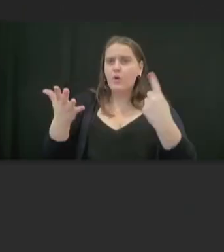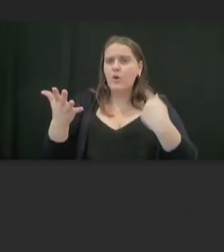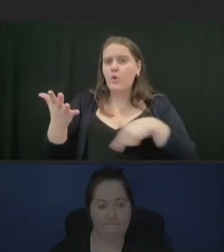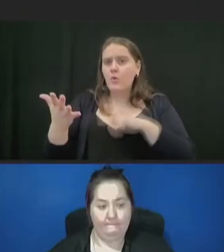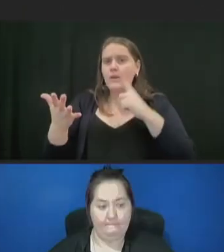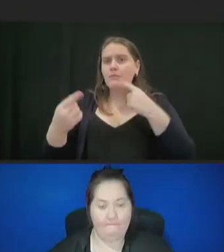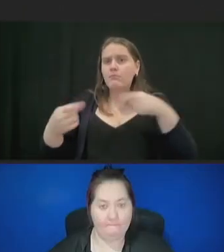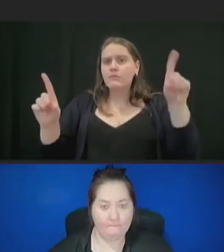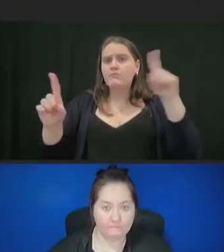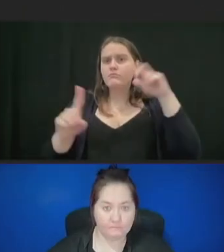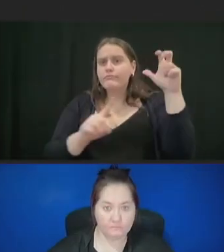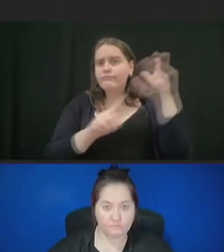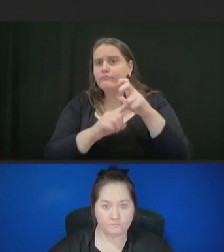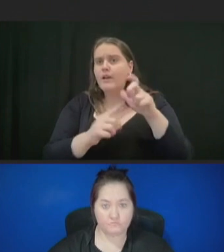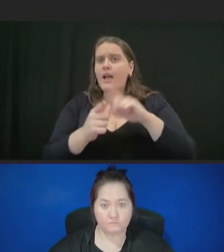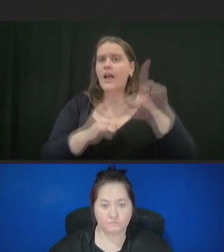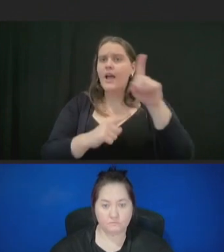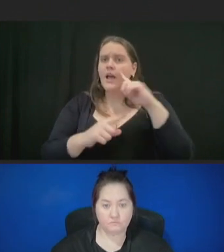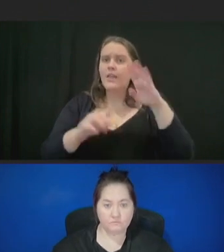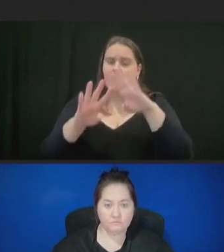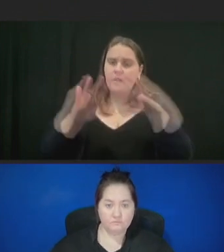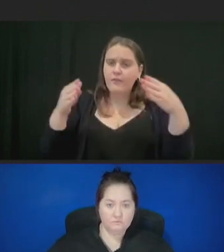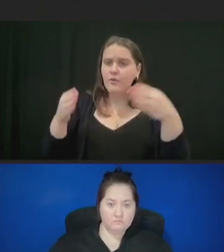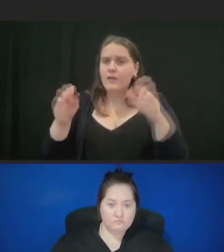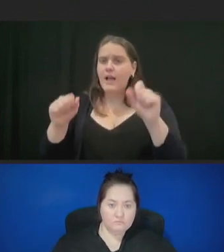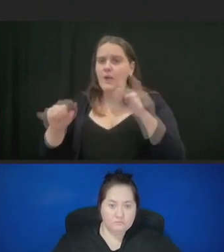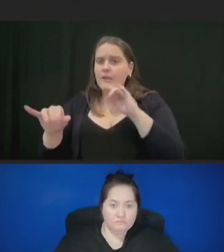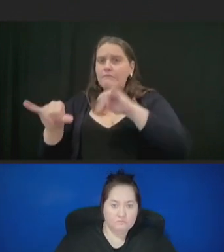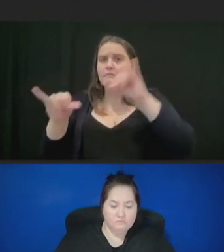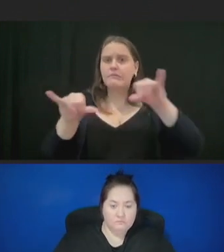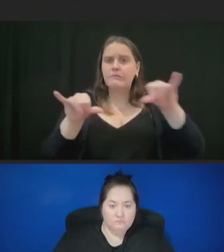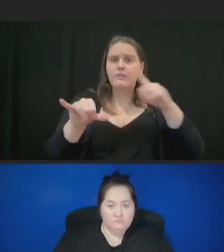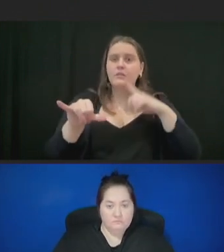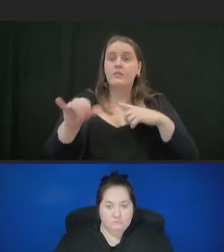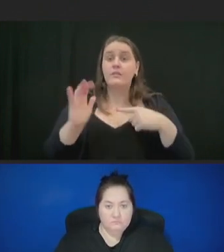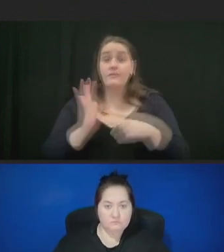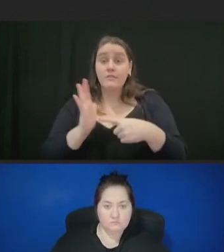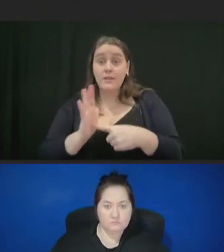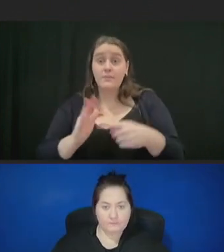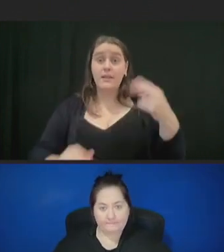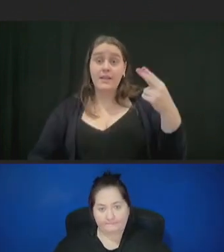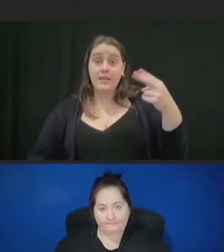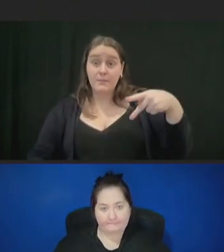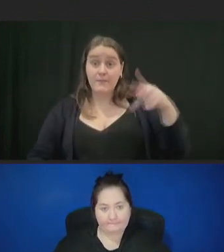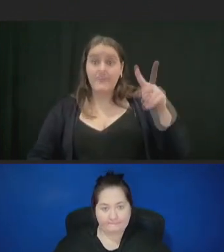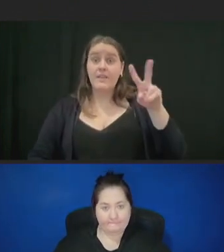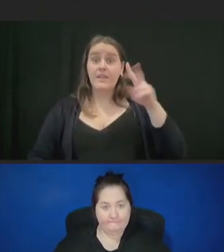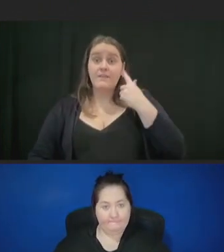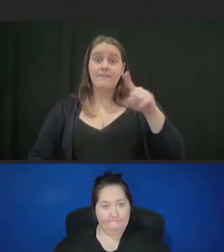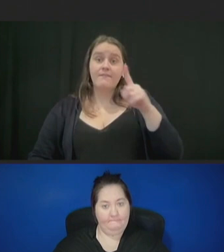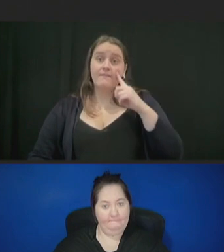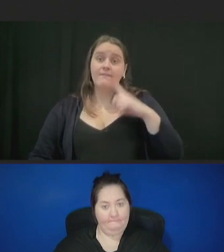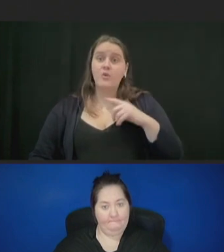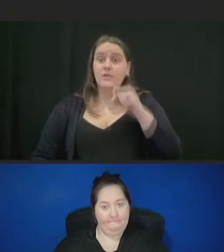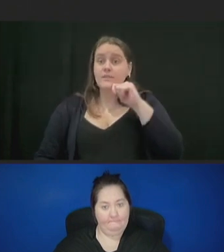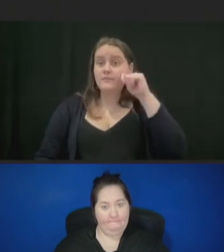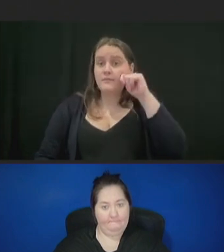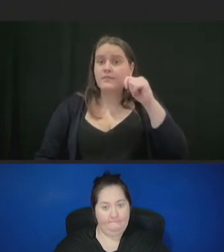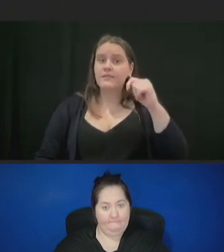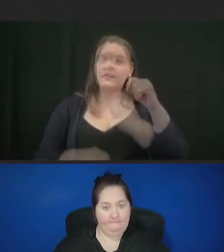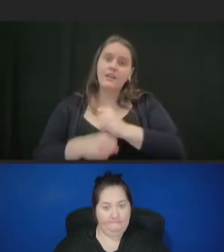So potentially HPV for adolescents. We think about MMR for young